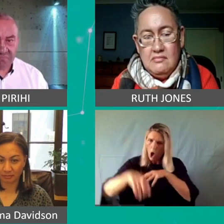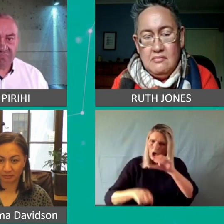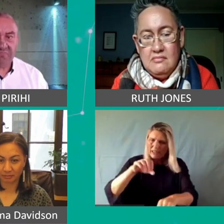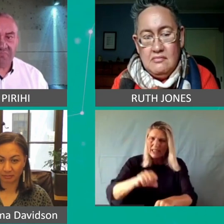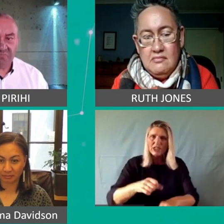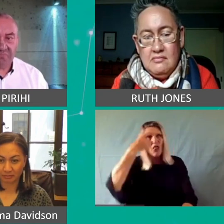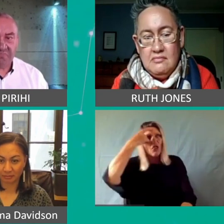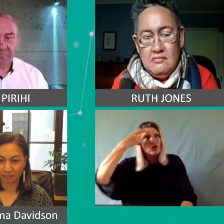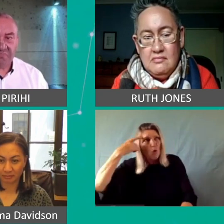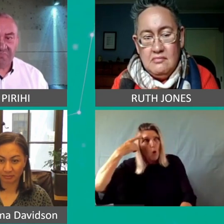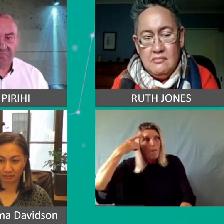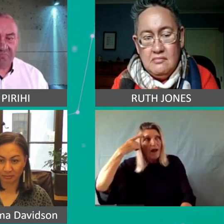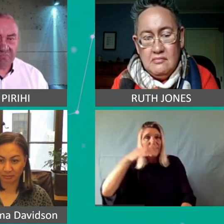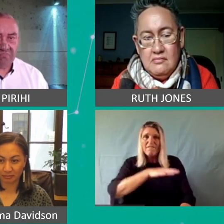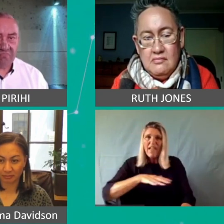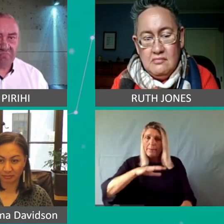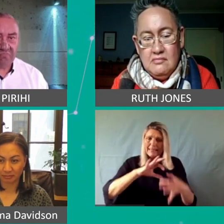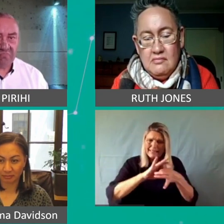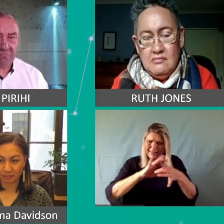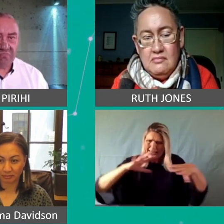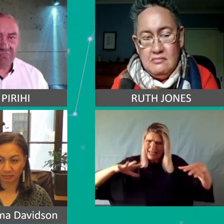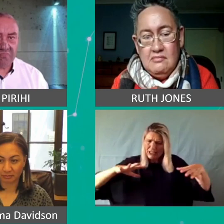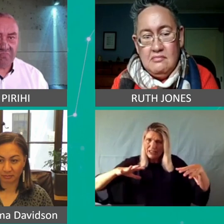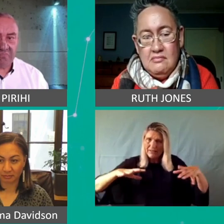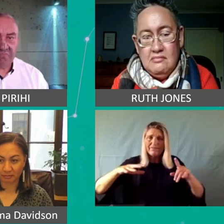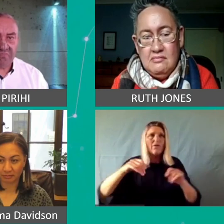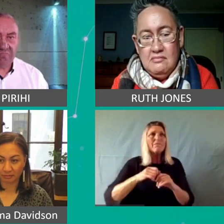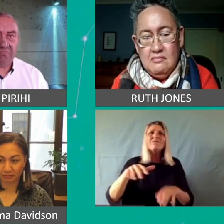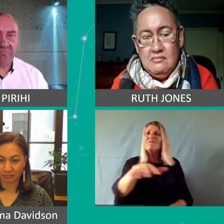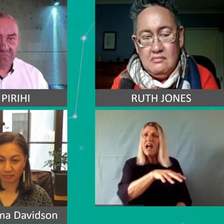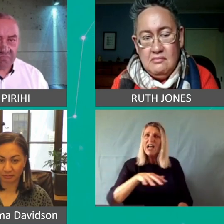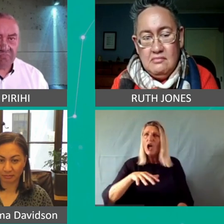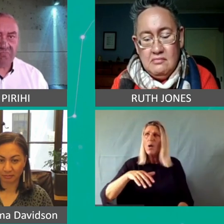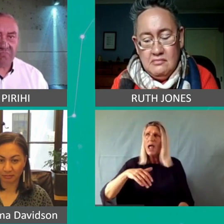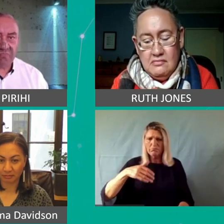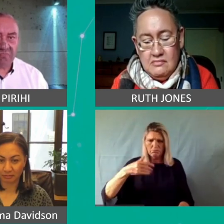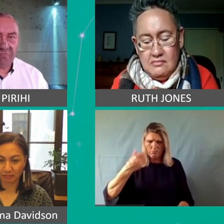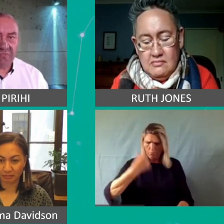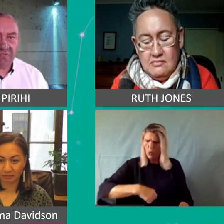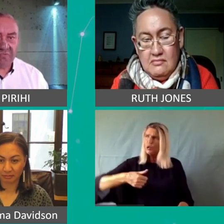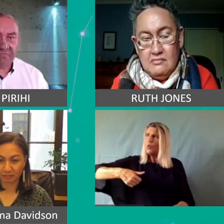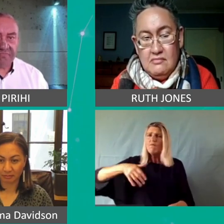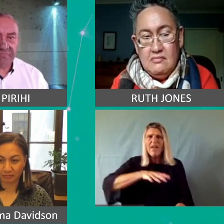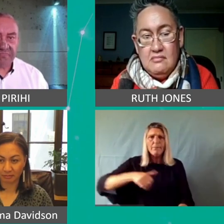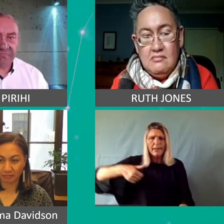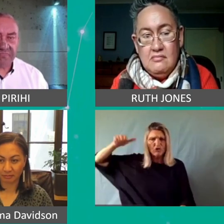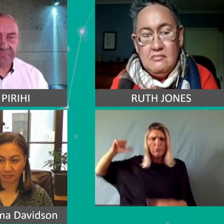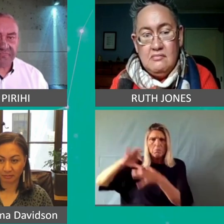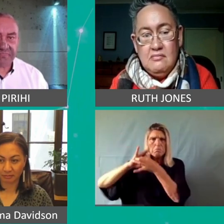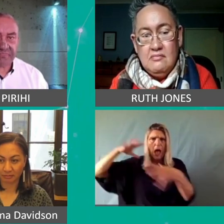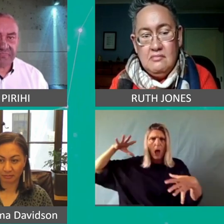from whānau and whakapapa, and those are crucial to understand. So I think it's a really great